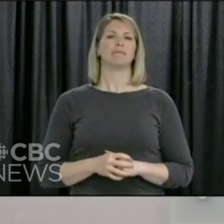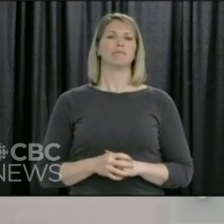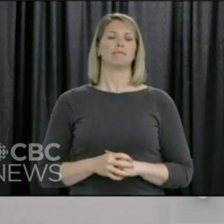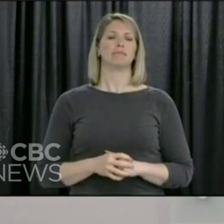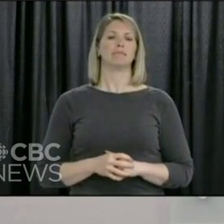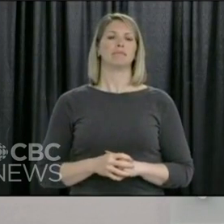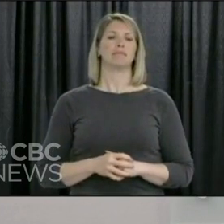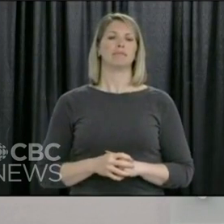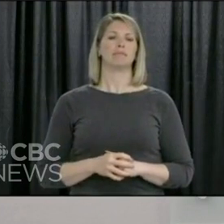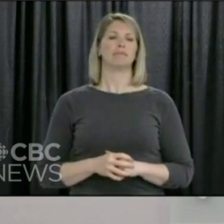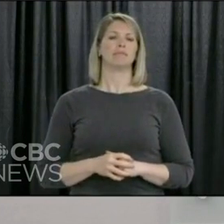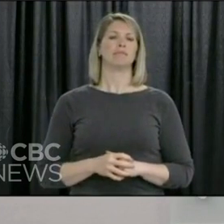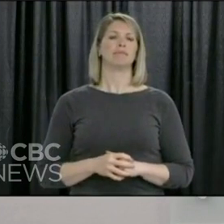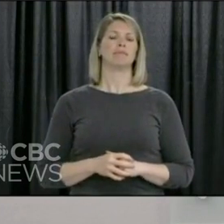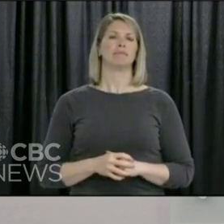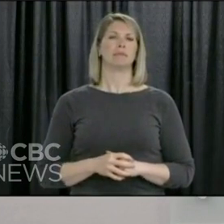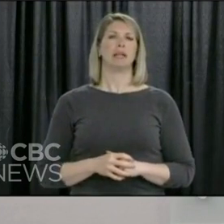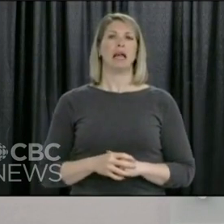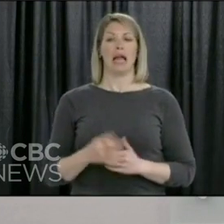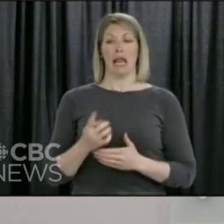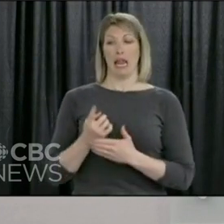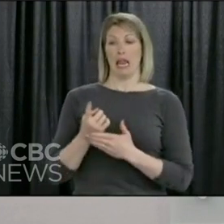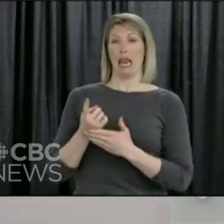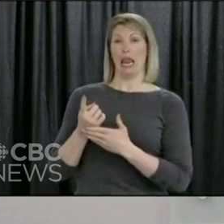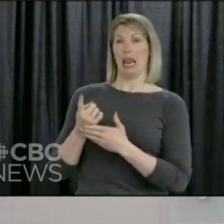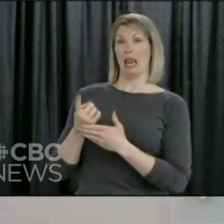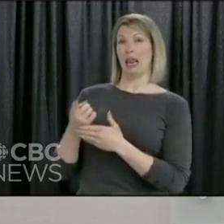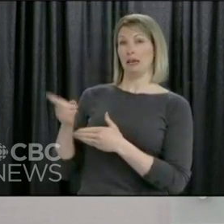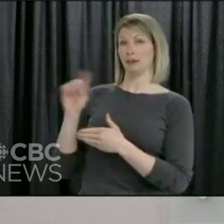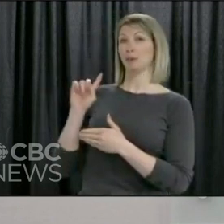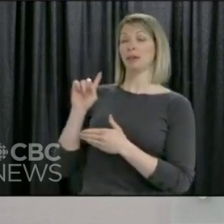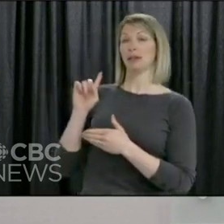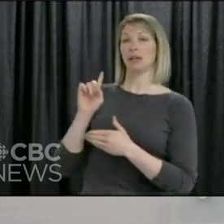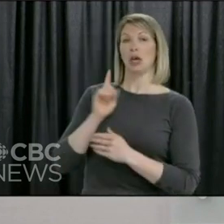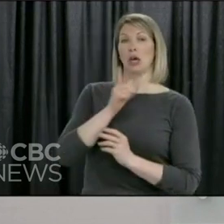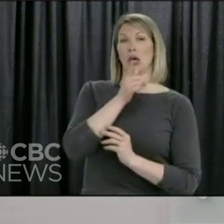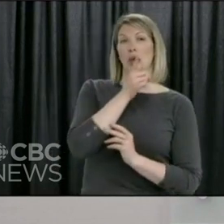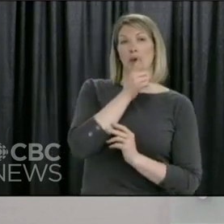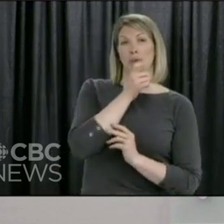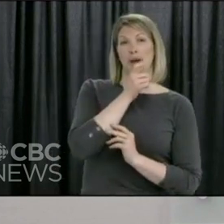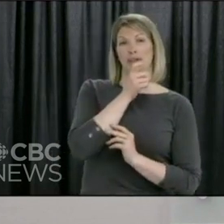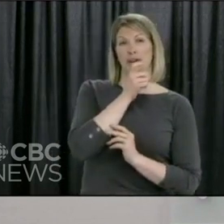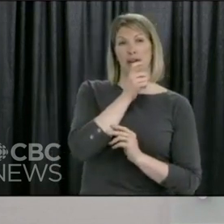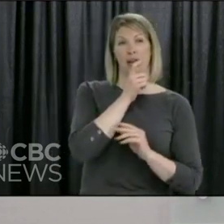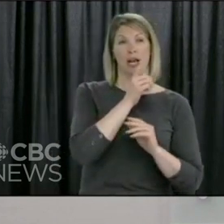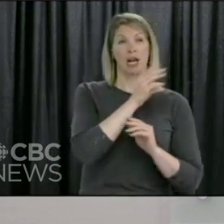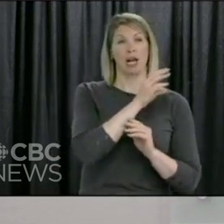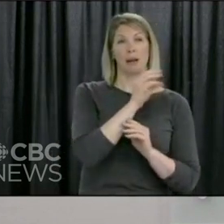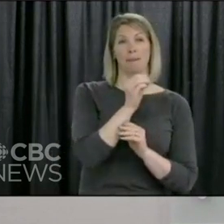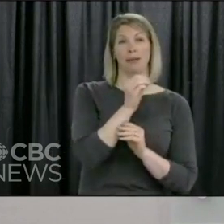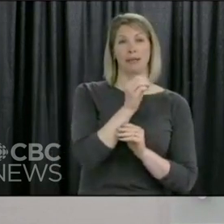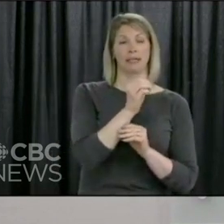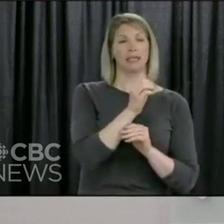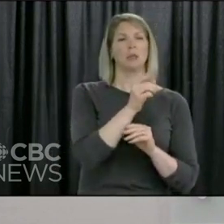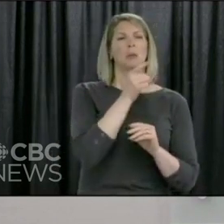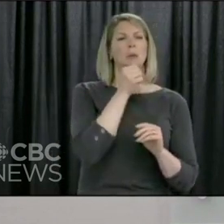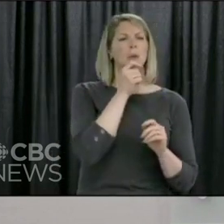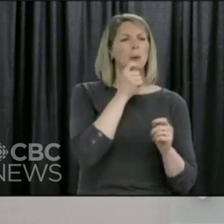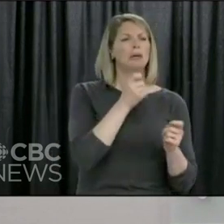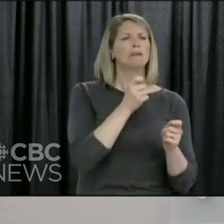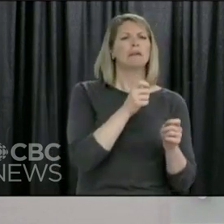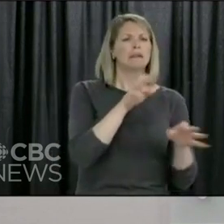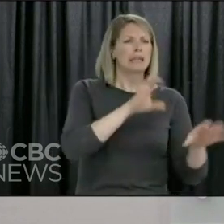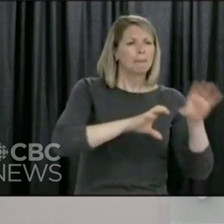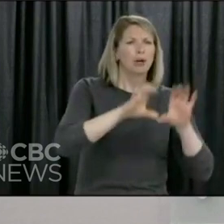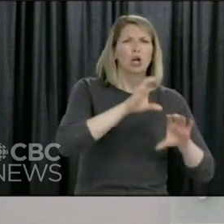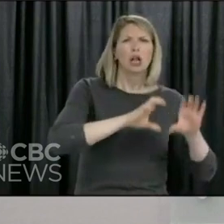the private company offering COVID-19 testing is Paul Antle's chemical testing firm, Avalon Laboratory. So I was